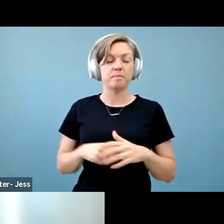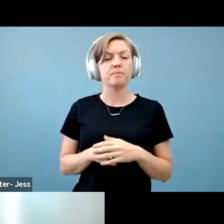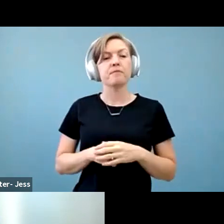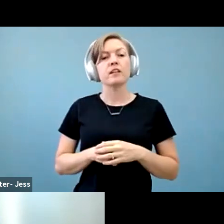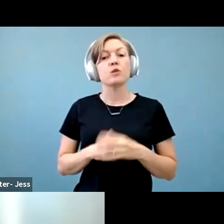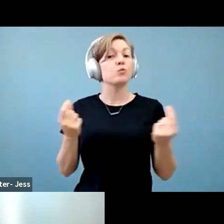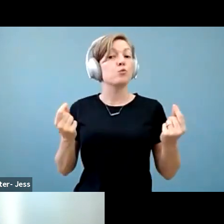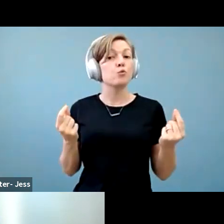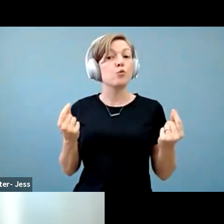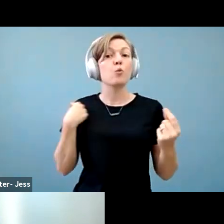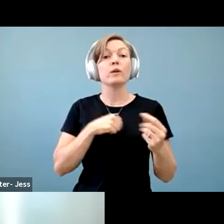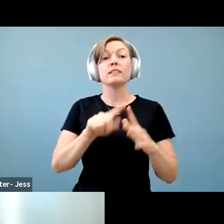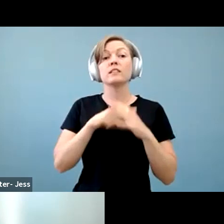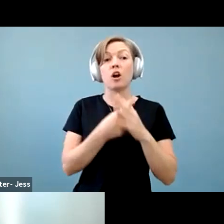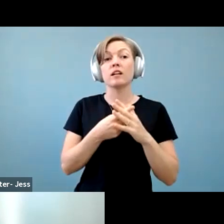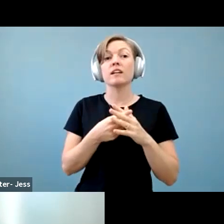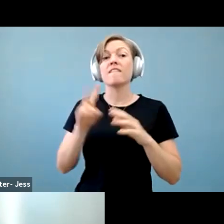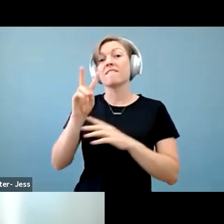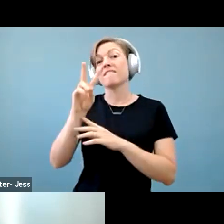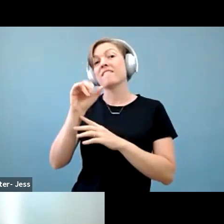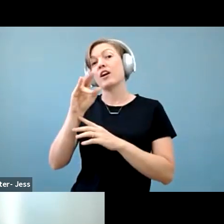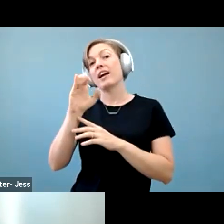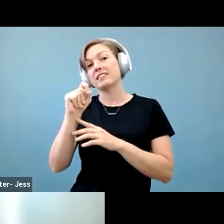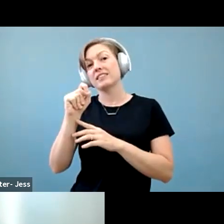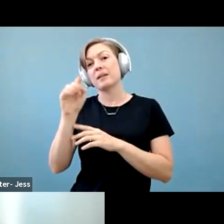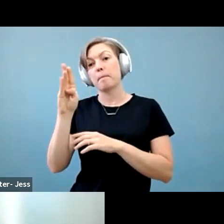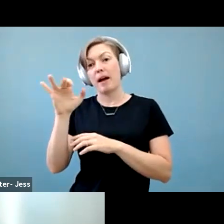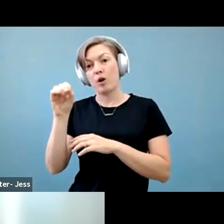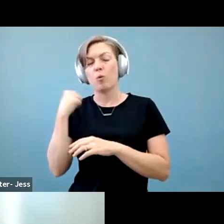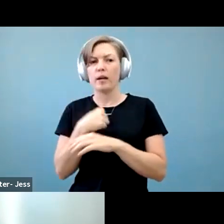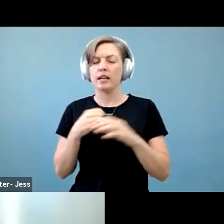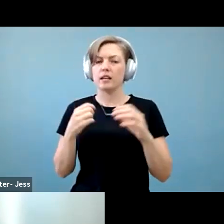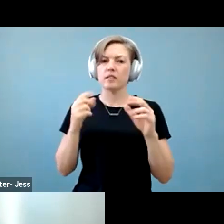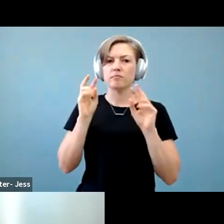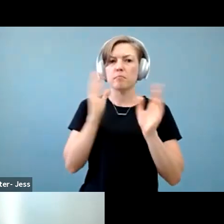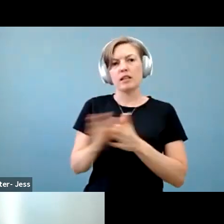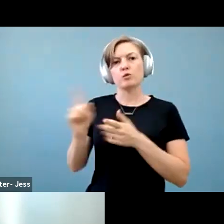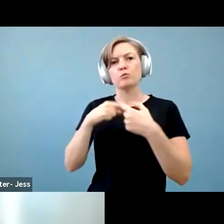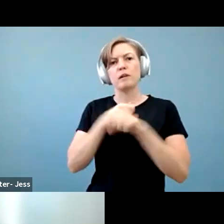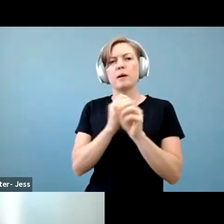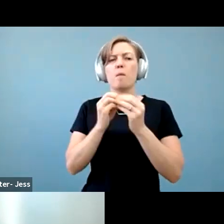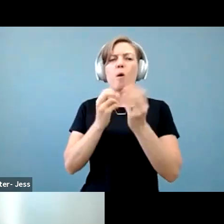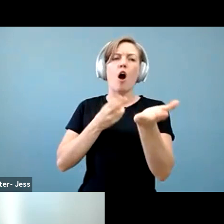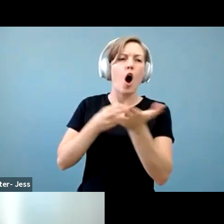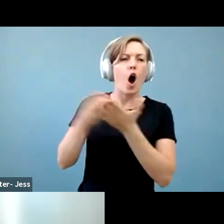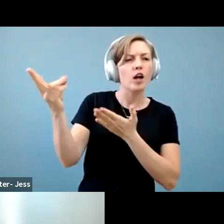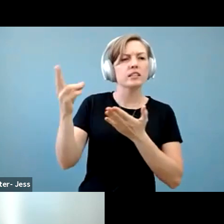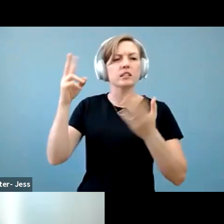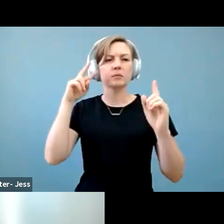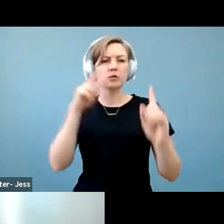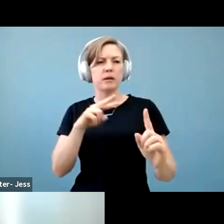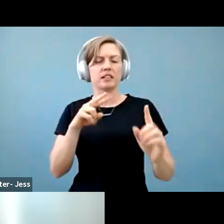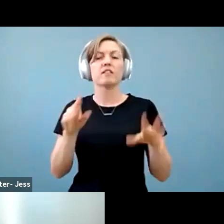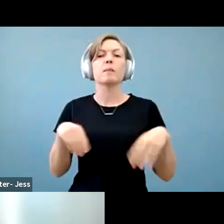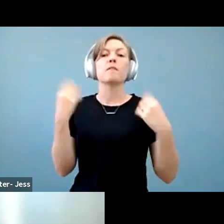Variant Bio, and we're looking to create a much more honest perspective. We're actually